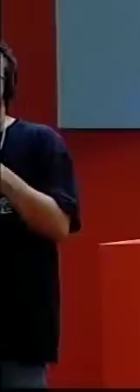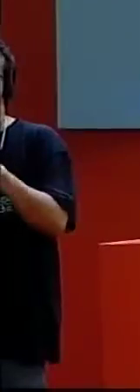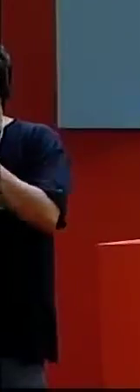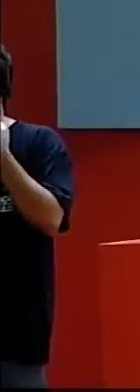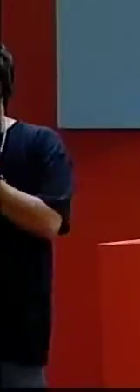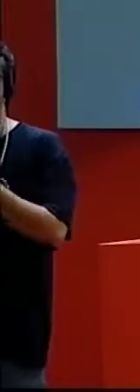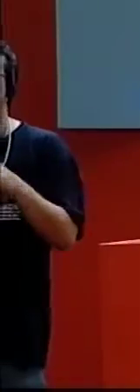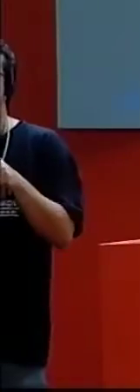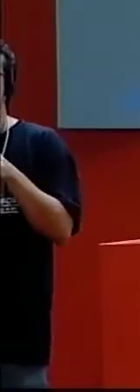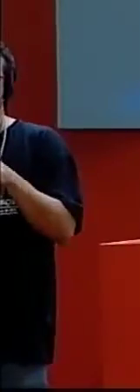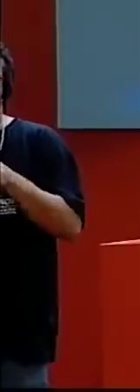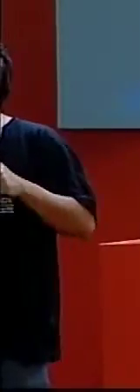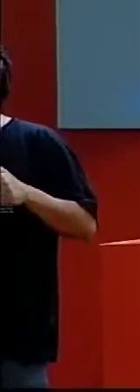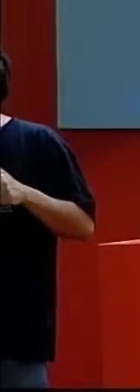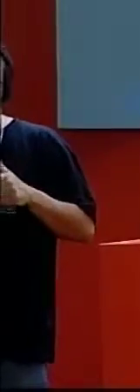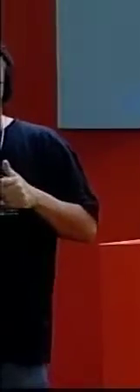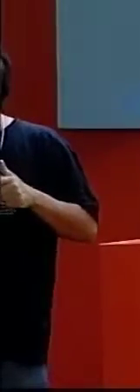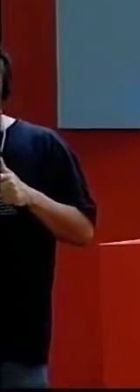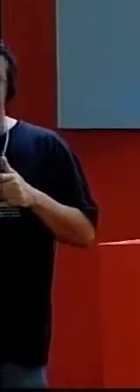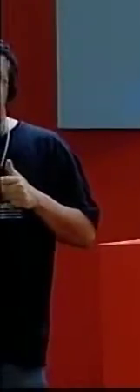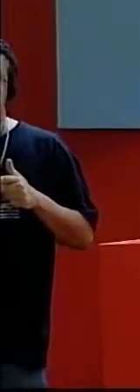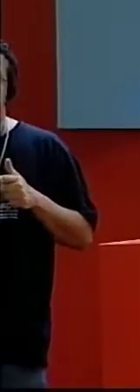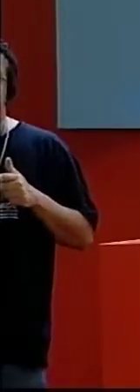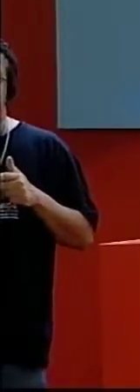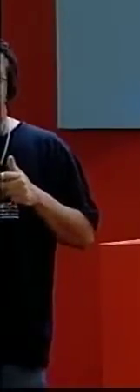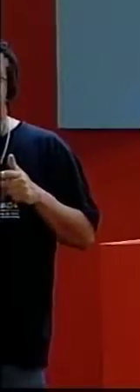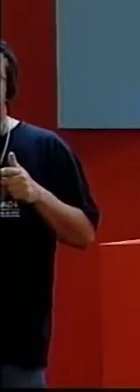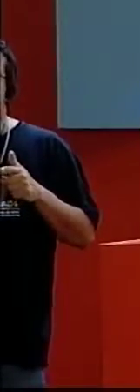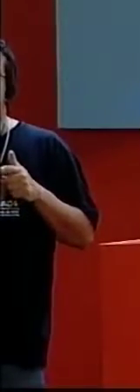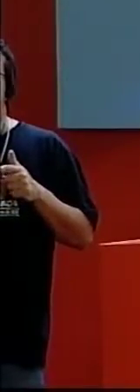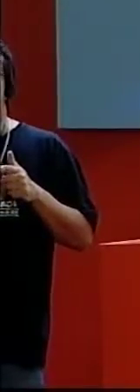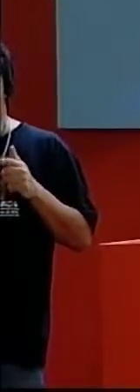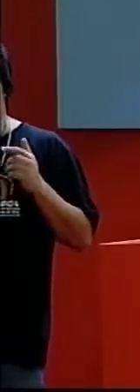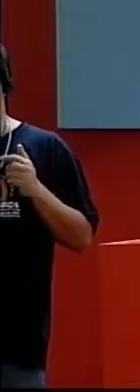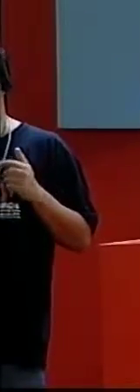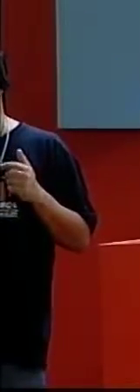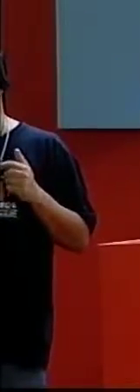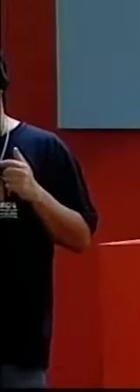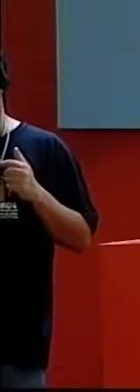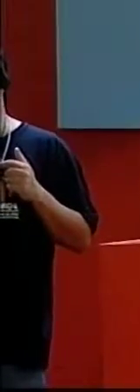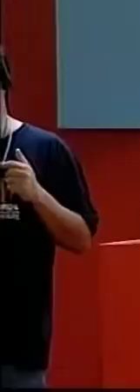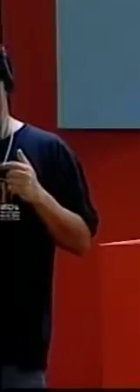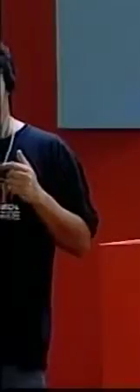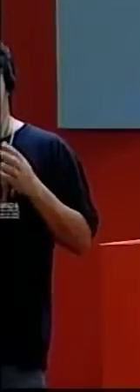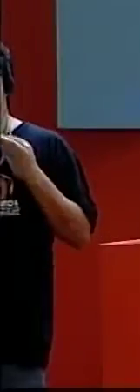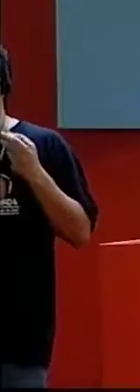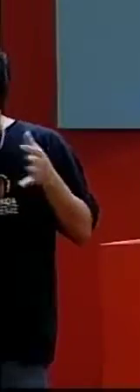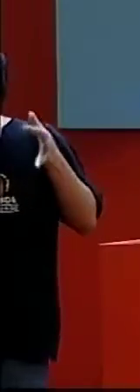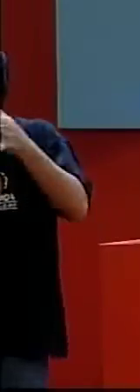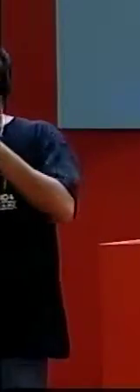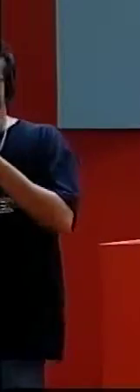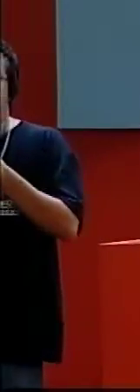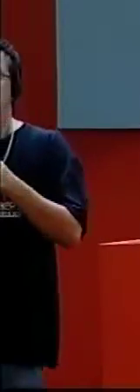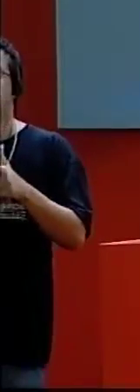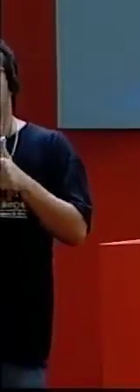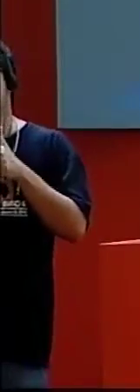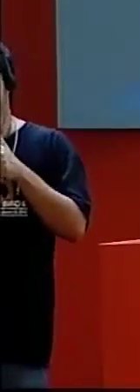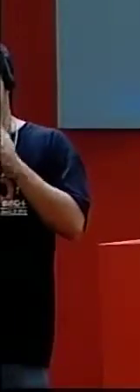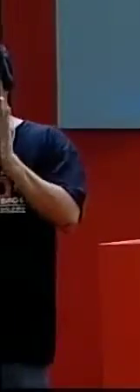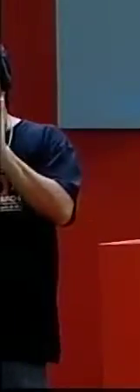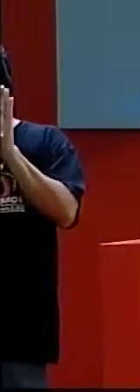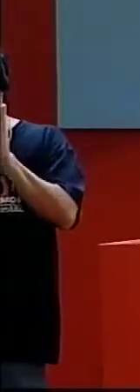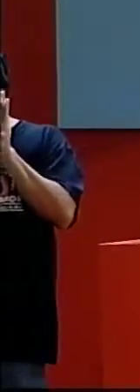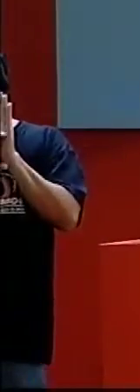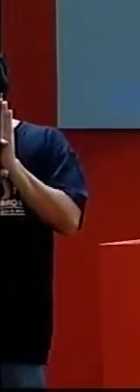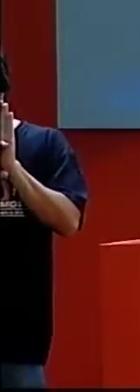political questions are now at the heart of the climate negotiations. No one really is talking about